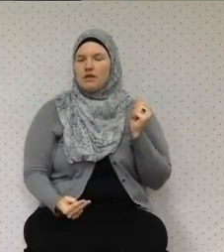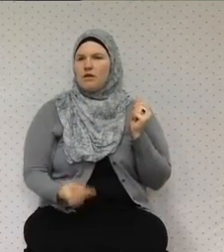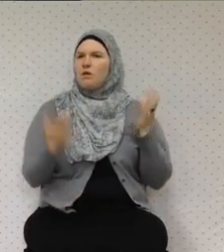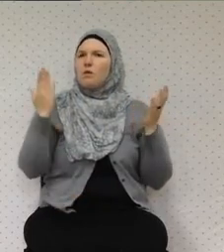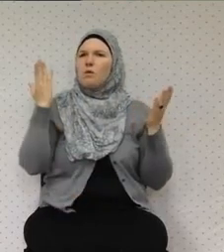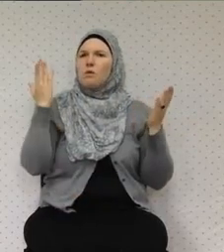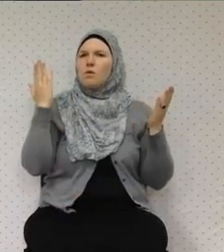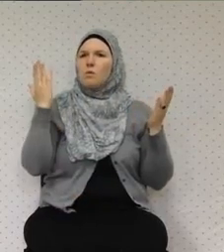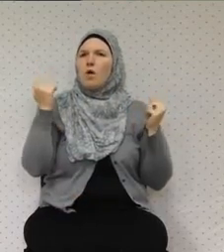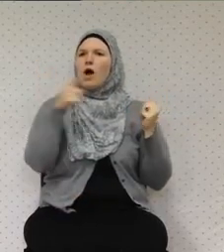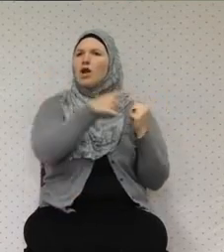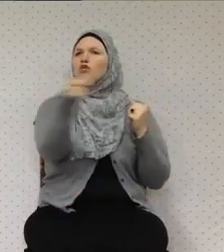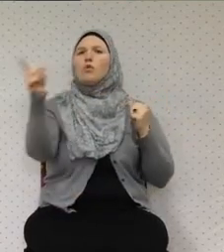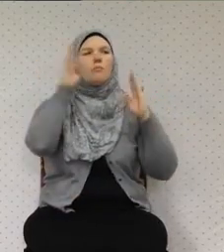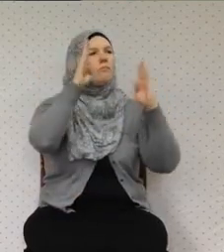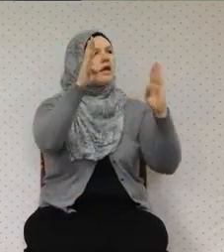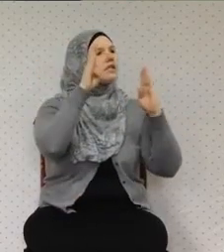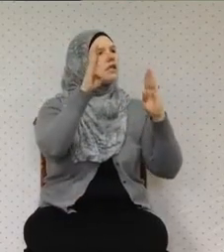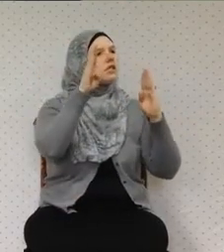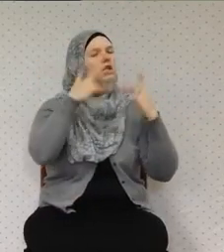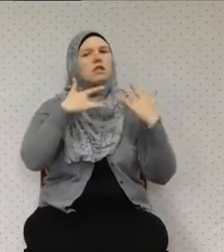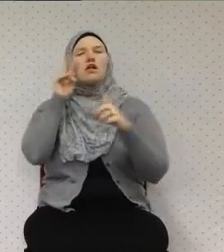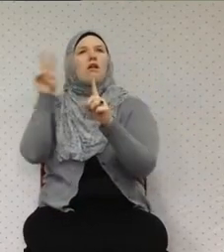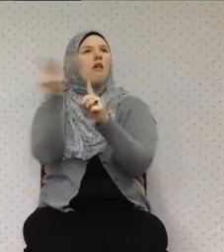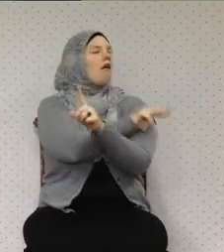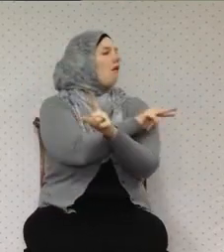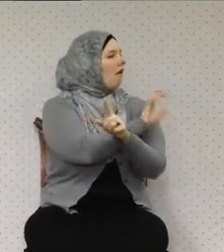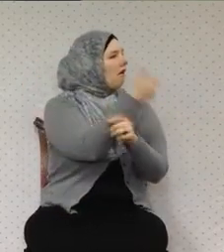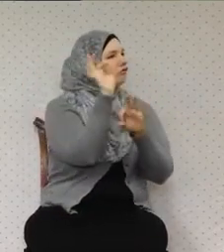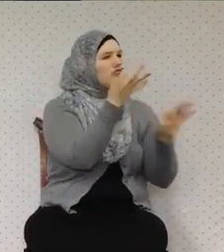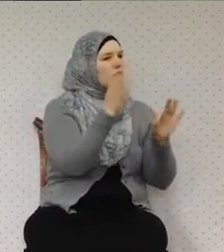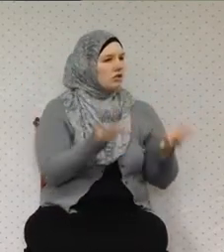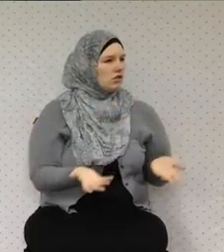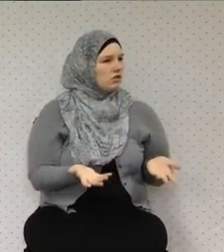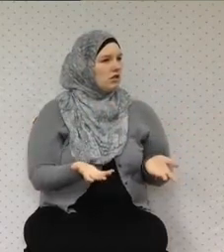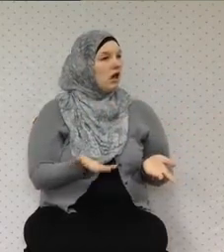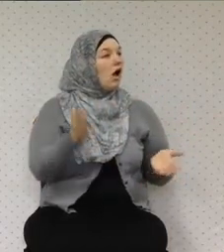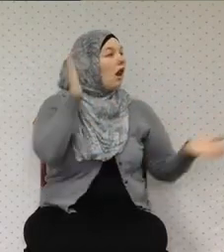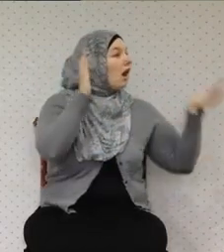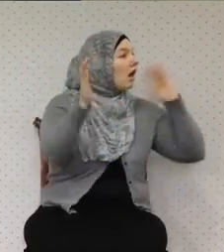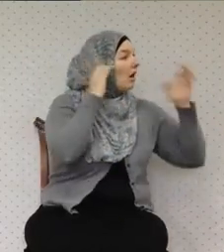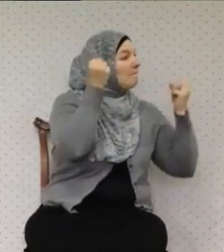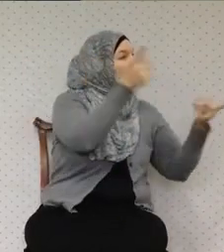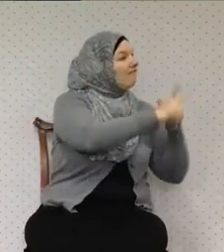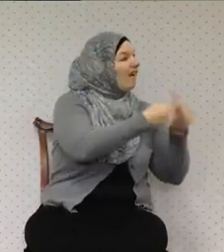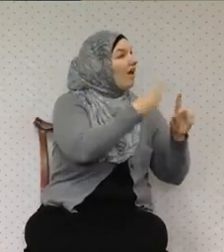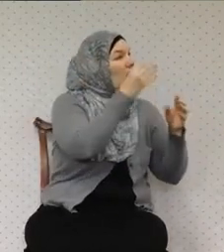How come you pay attention and look away? How come you listen to everybody but